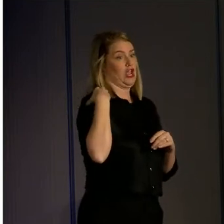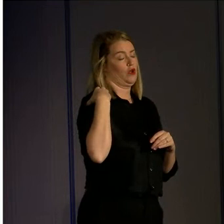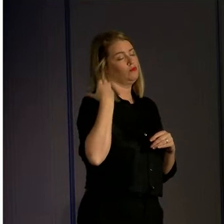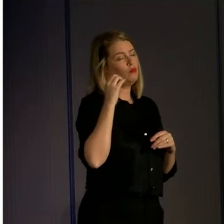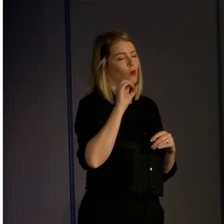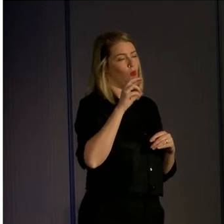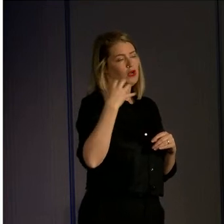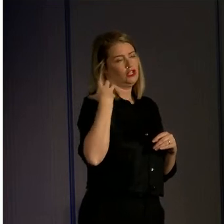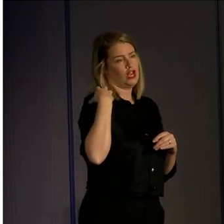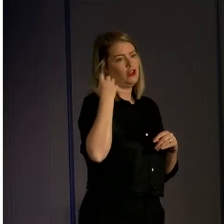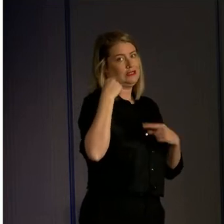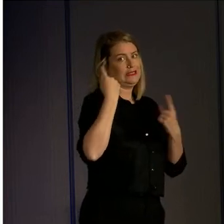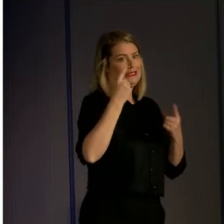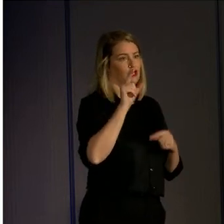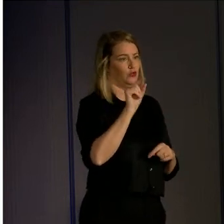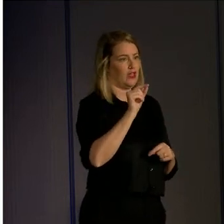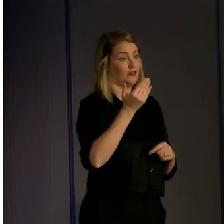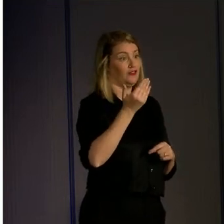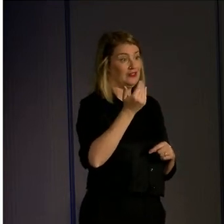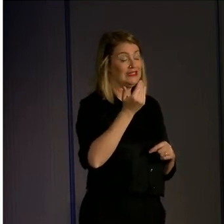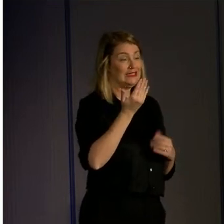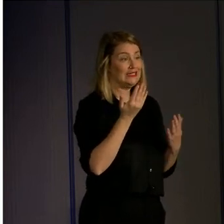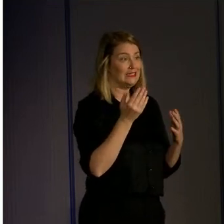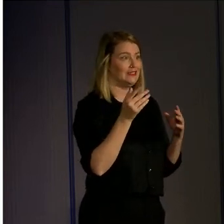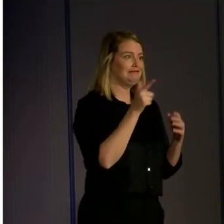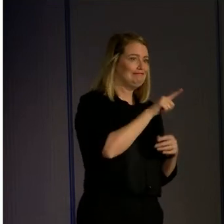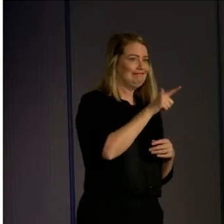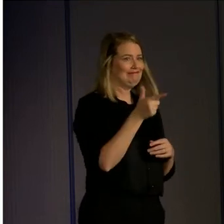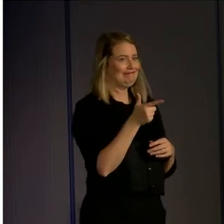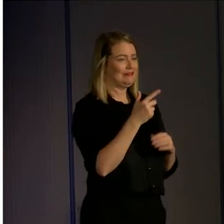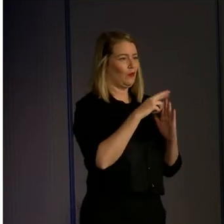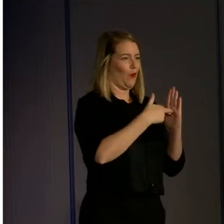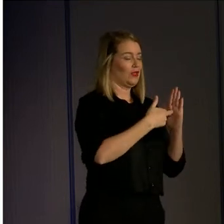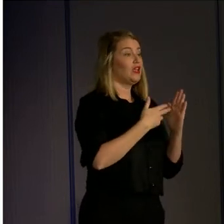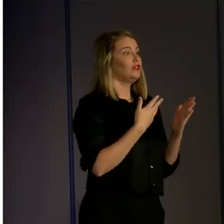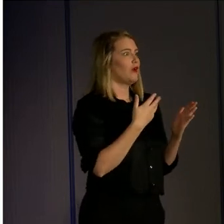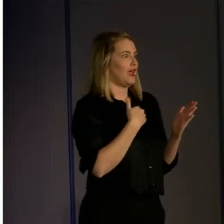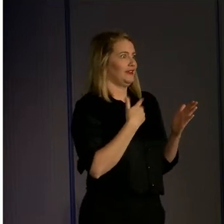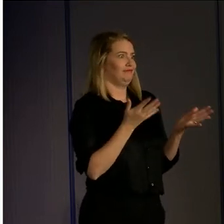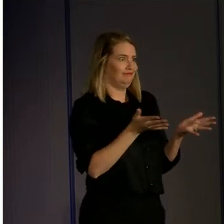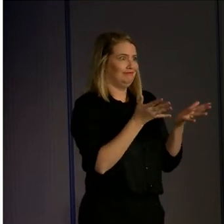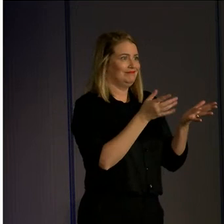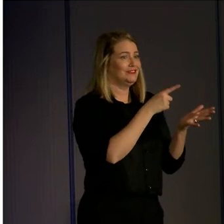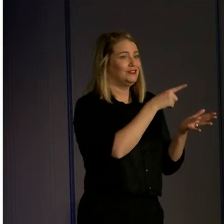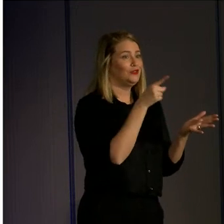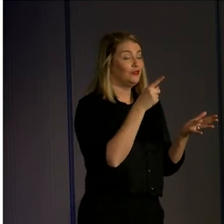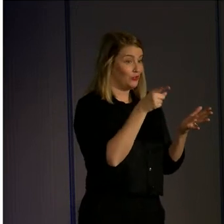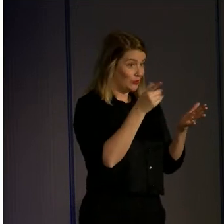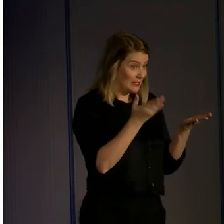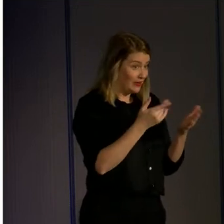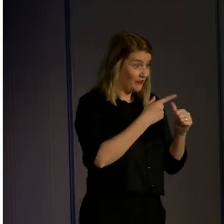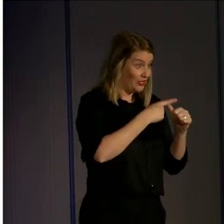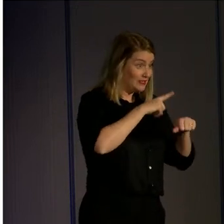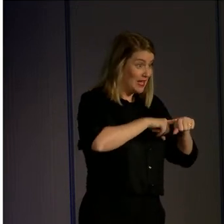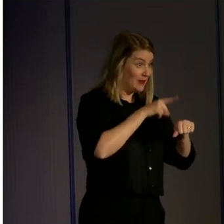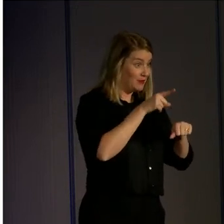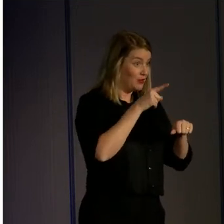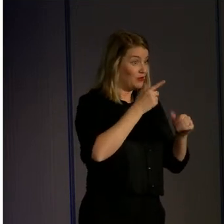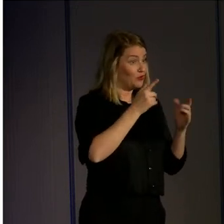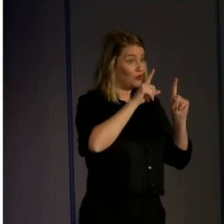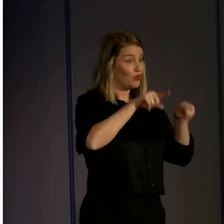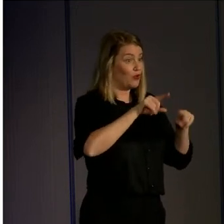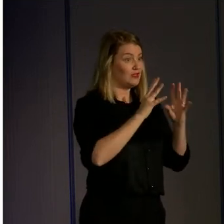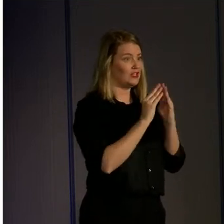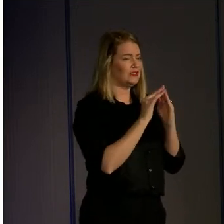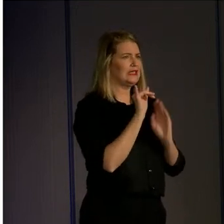conference chair since 2015. So I can assure all of you, particularly those of you who are here for the first time, and you might be going to sessions